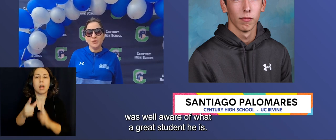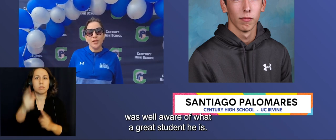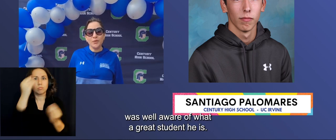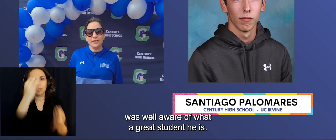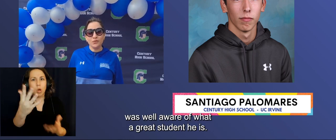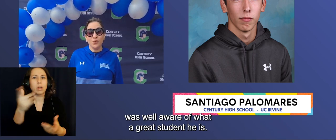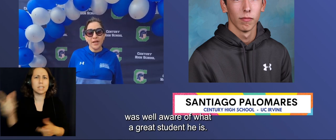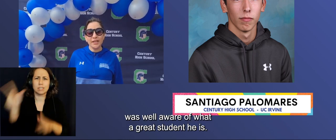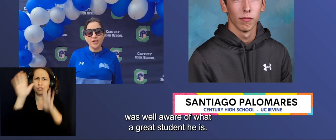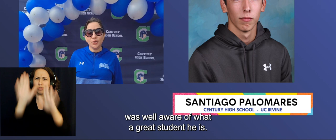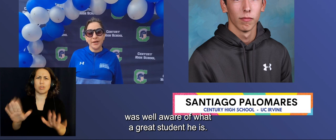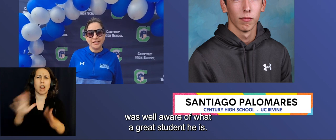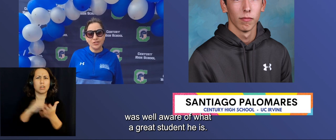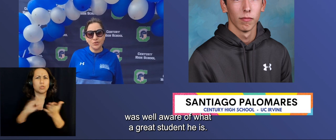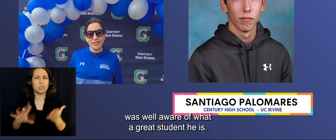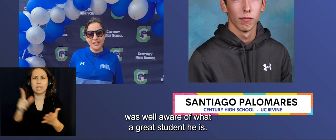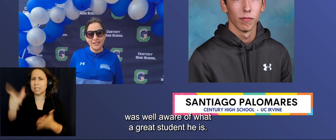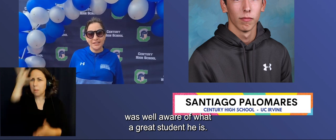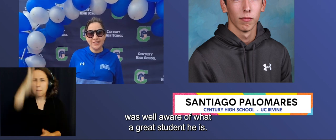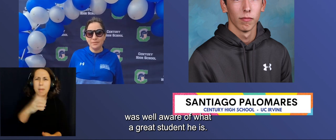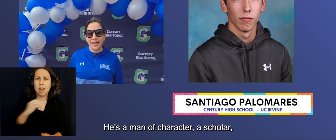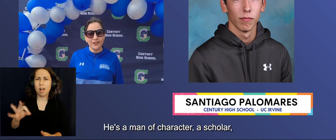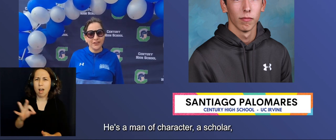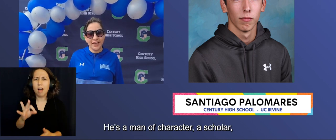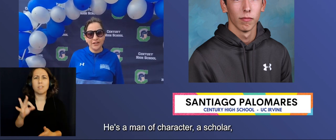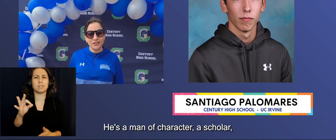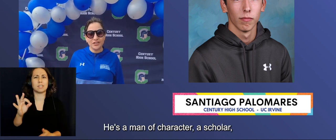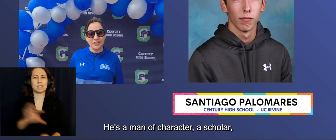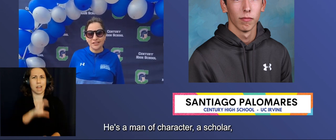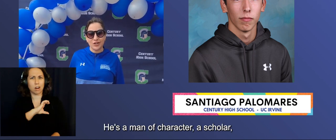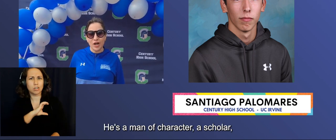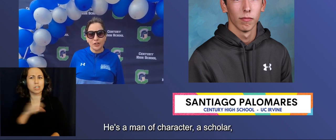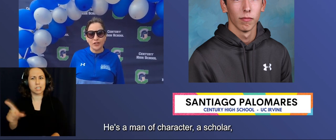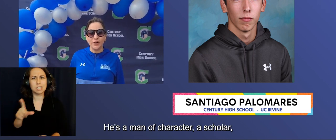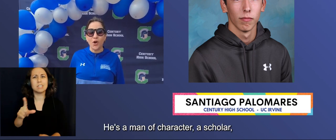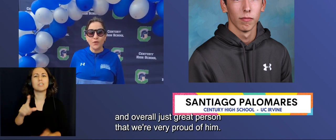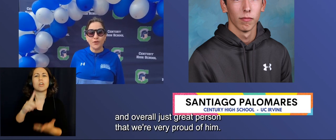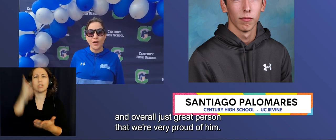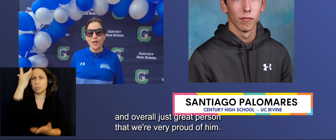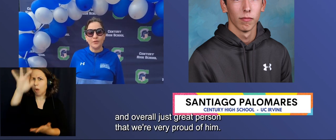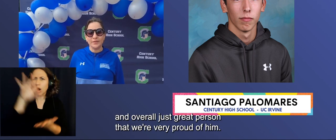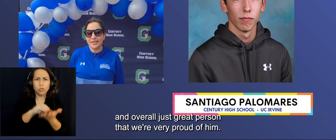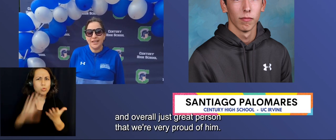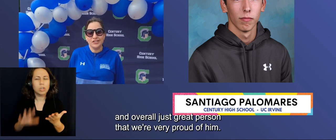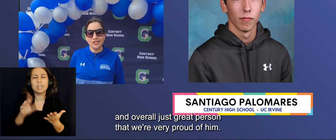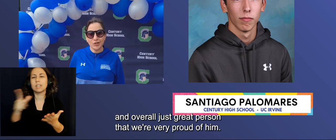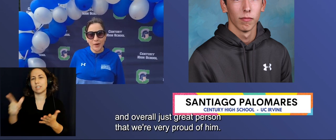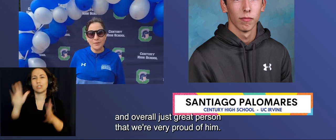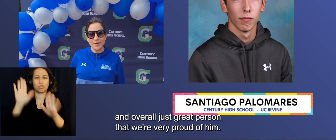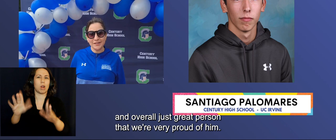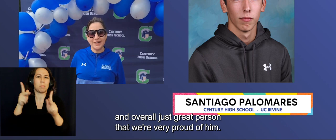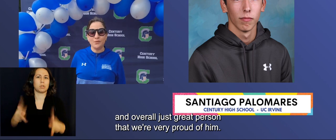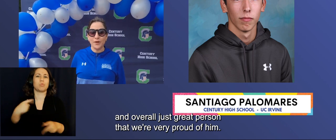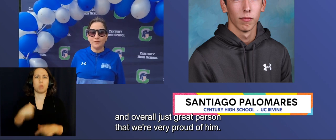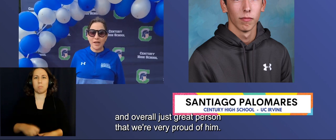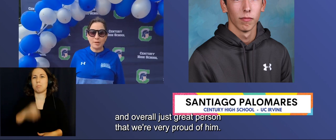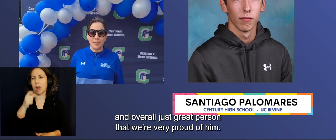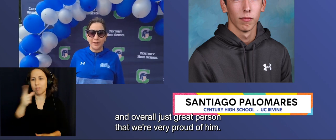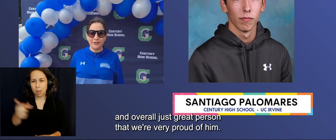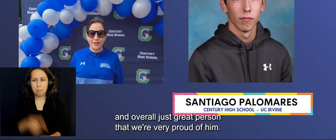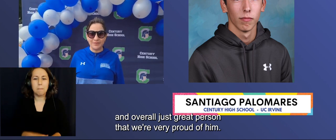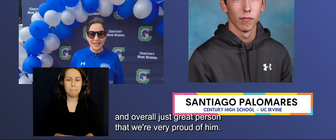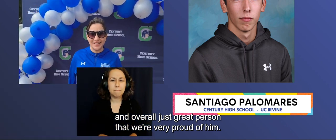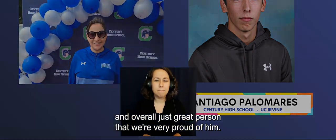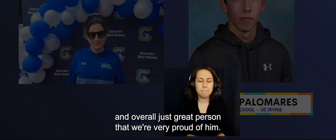was well aware of what a great student he is. He's a man of character, a scholar, an overall just great person, and we're